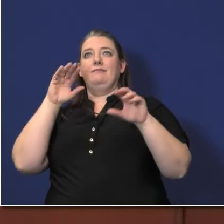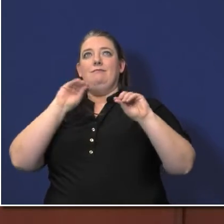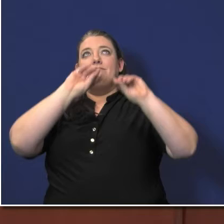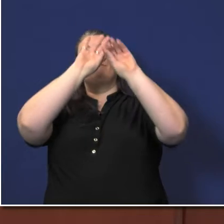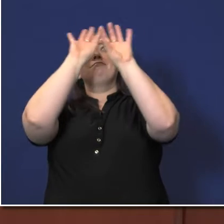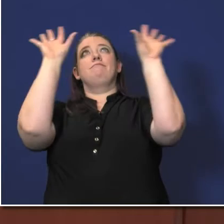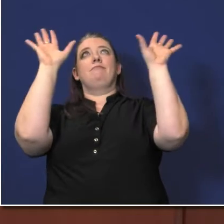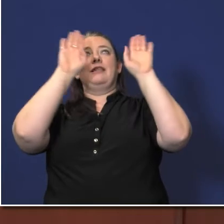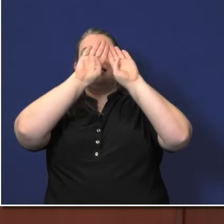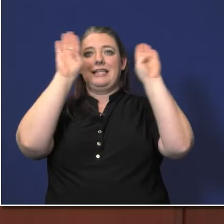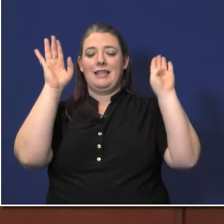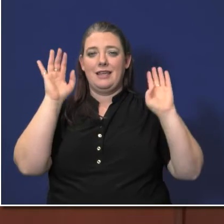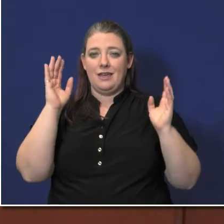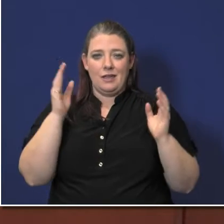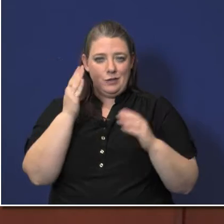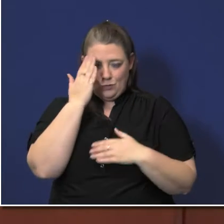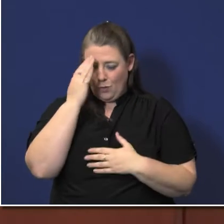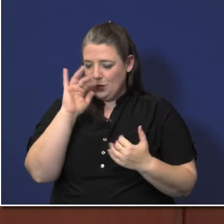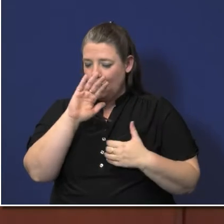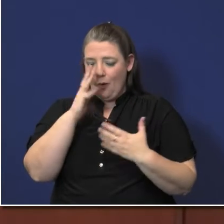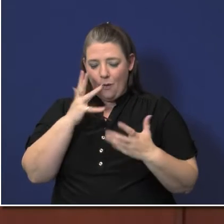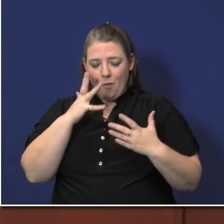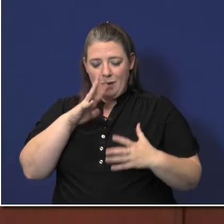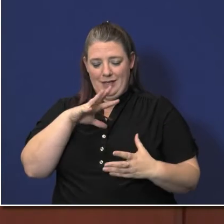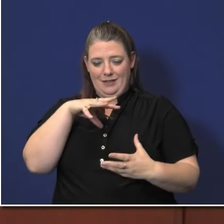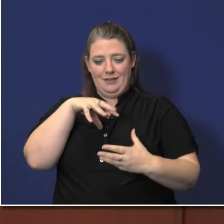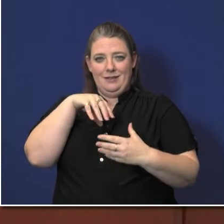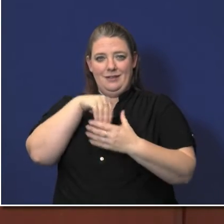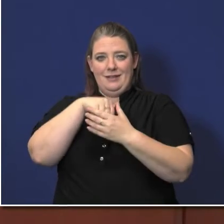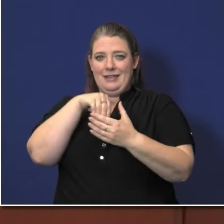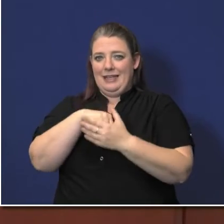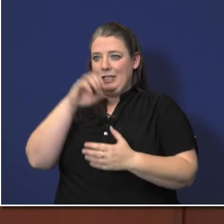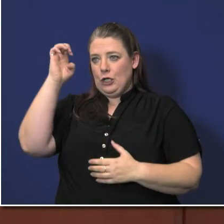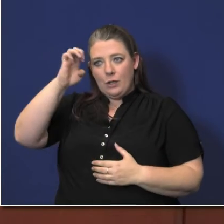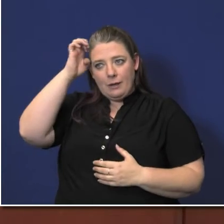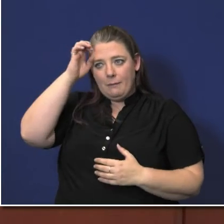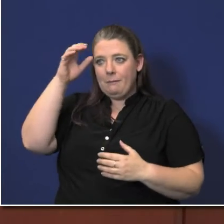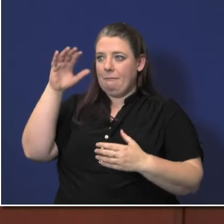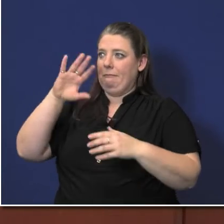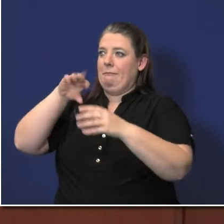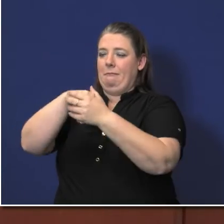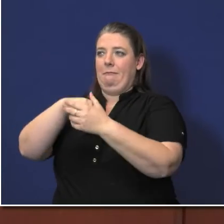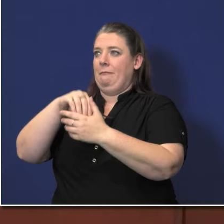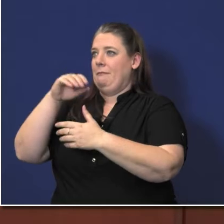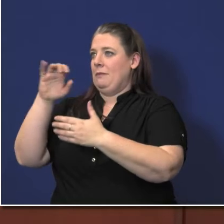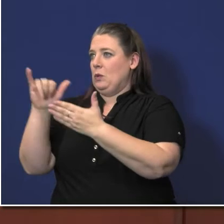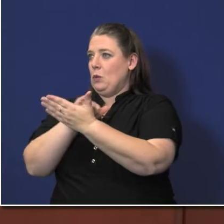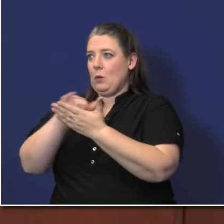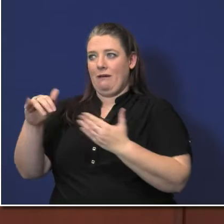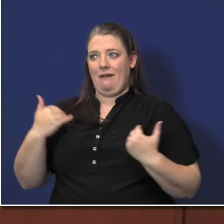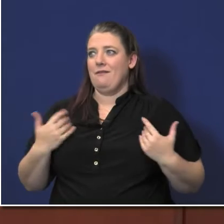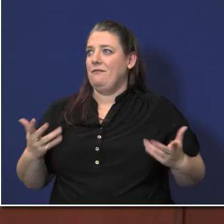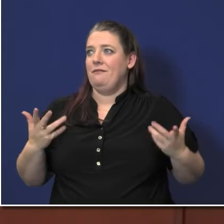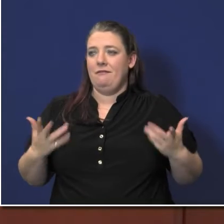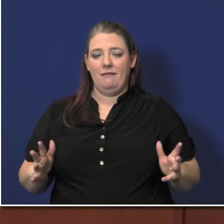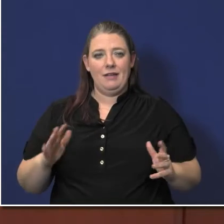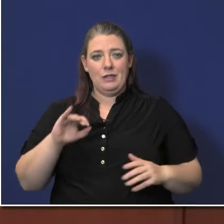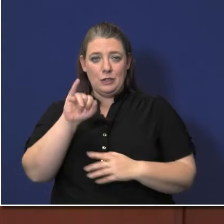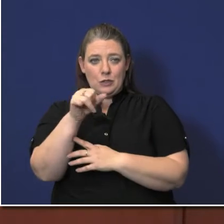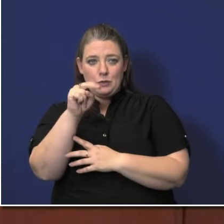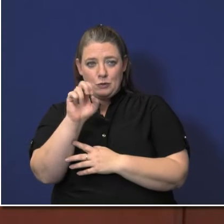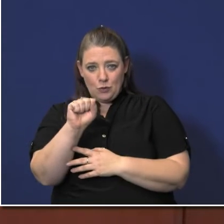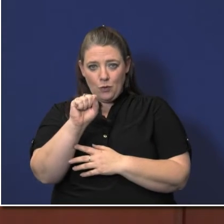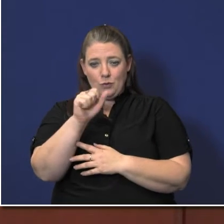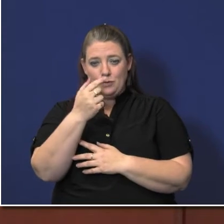you know, that's already in place throughout Europe, throughout New York area, even at Jones Hall Hobby